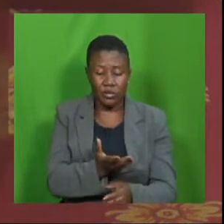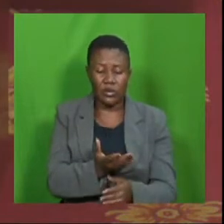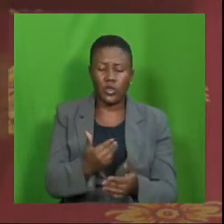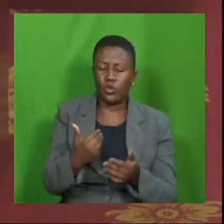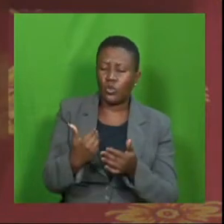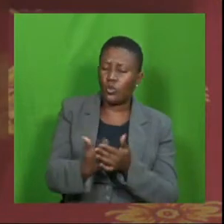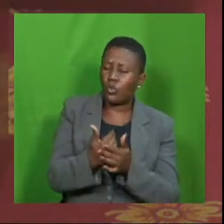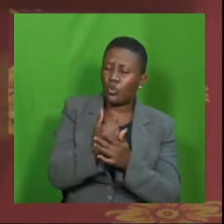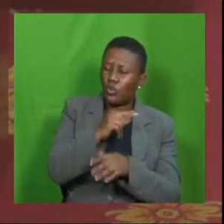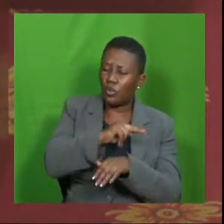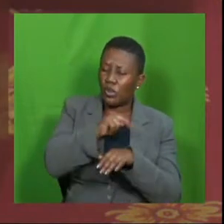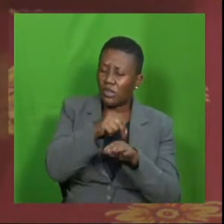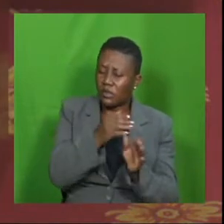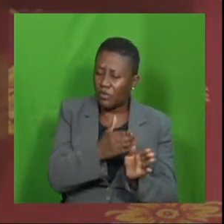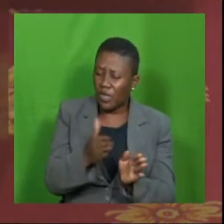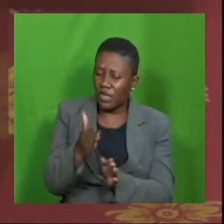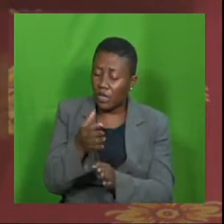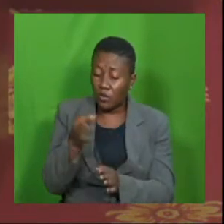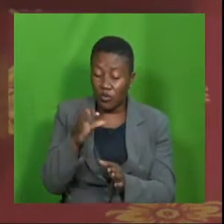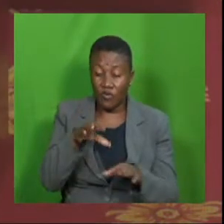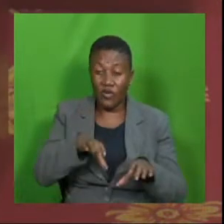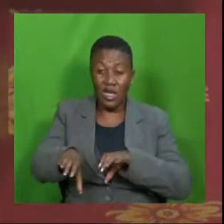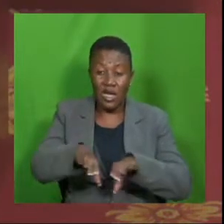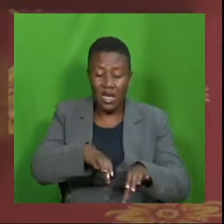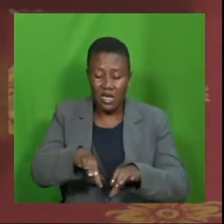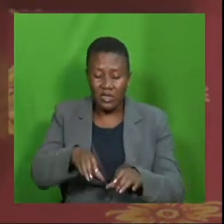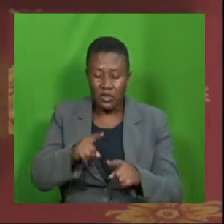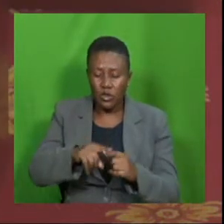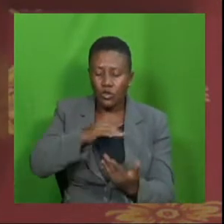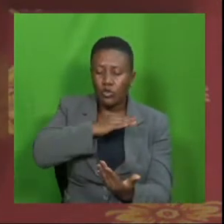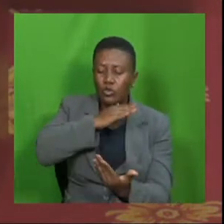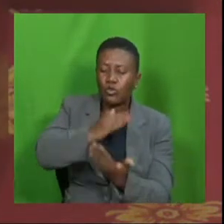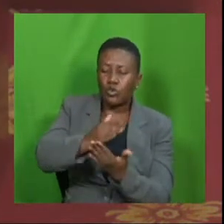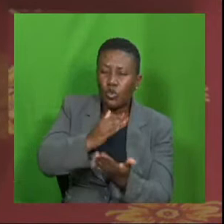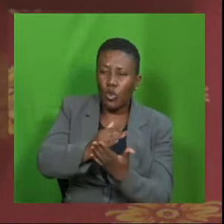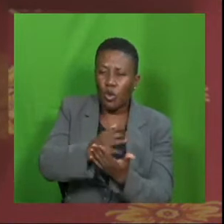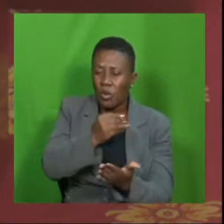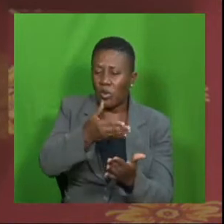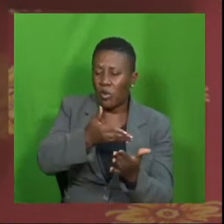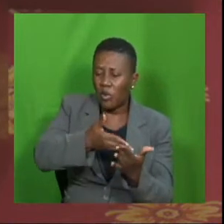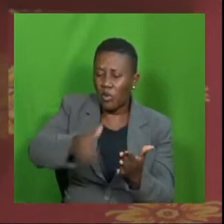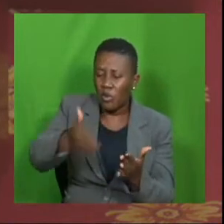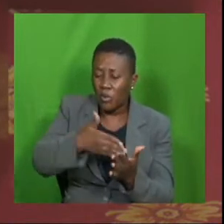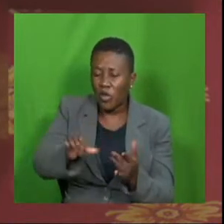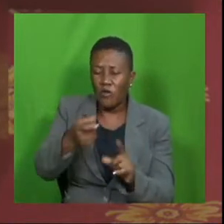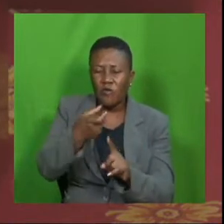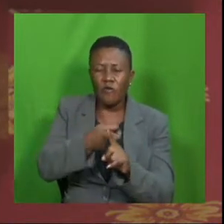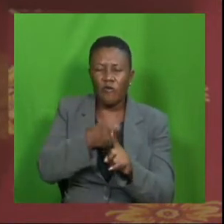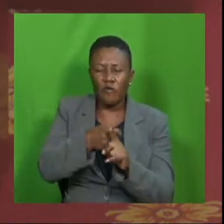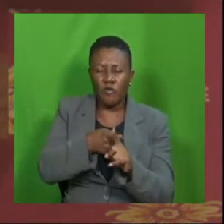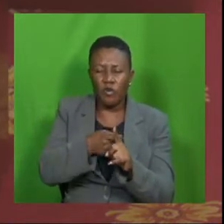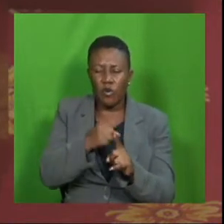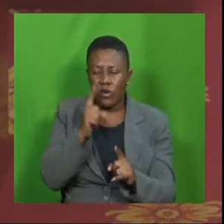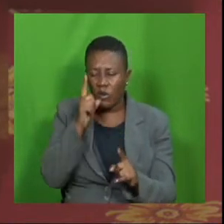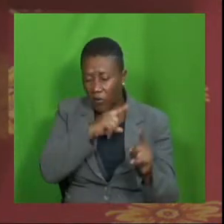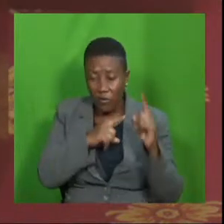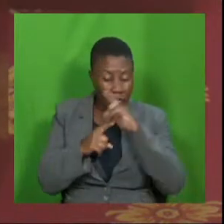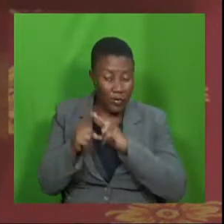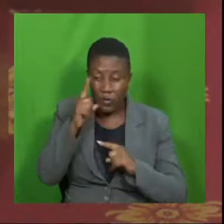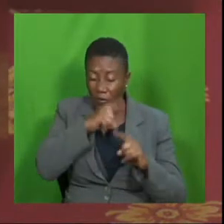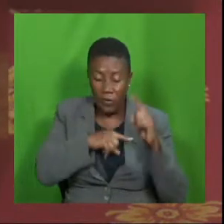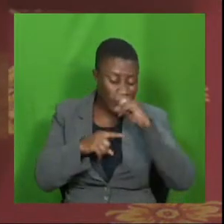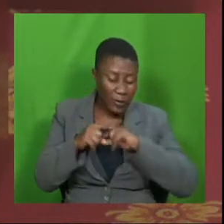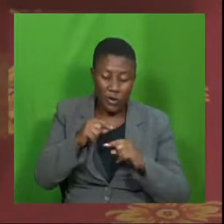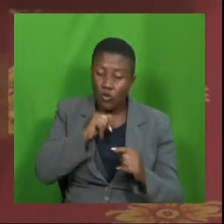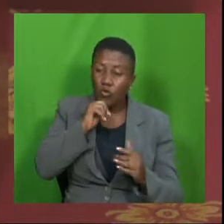national plan of action to prevent, deter, and eliminate illegal, unregulated, and